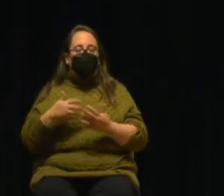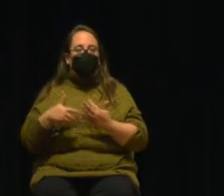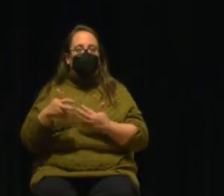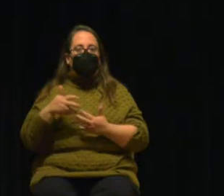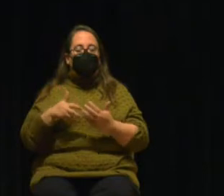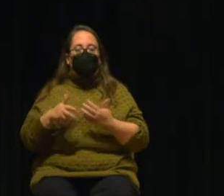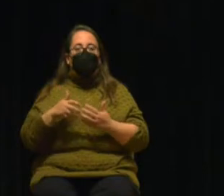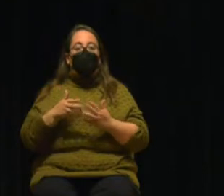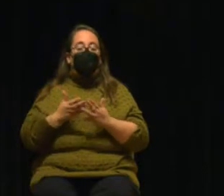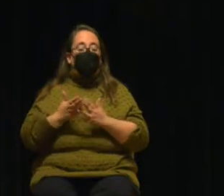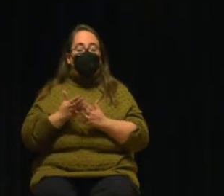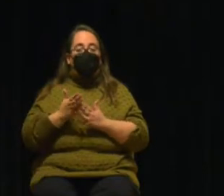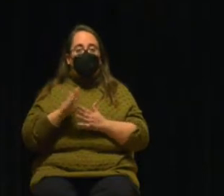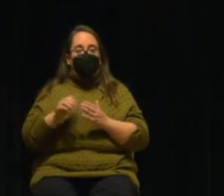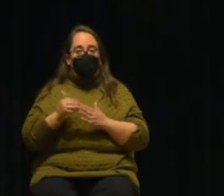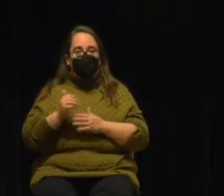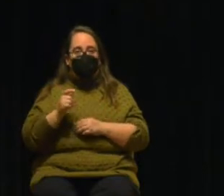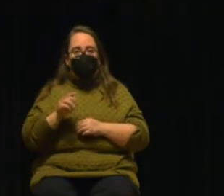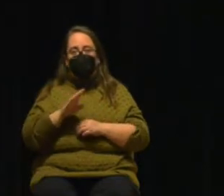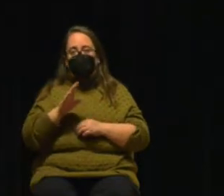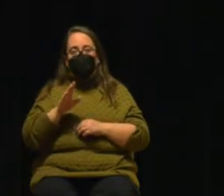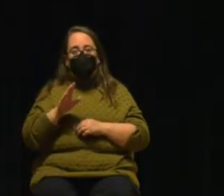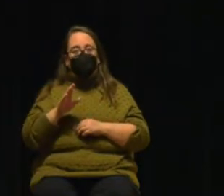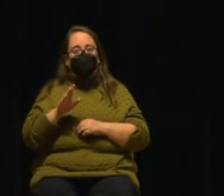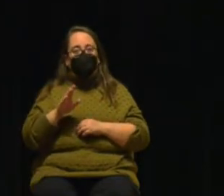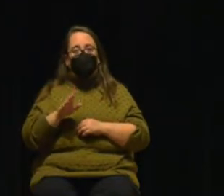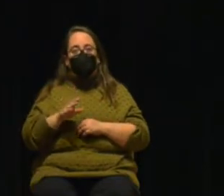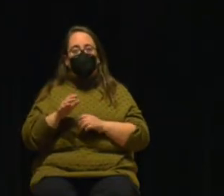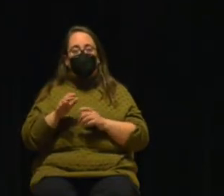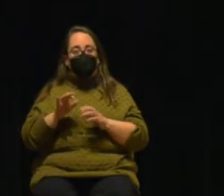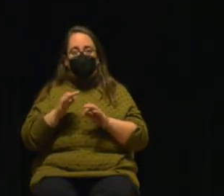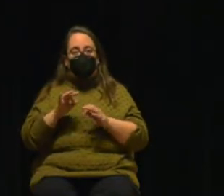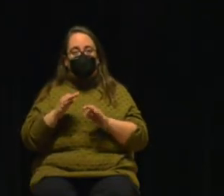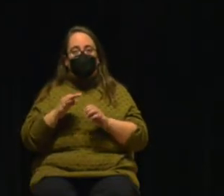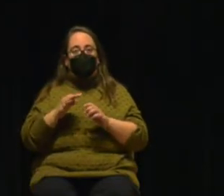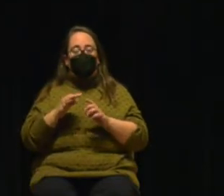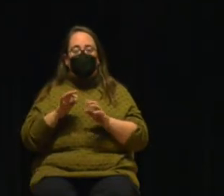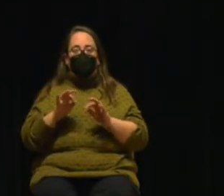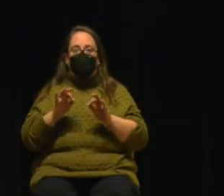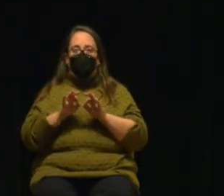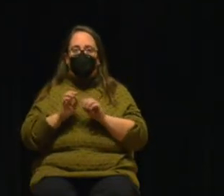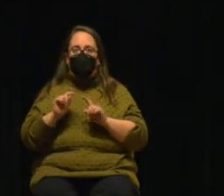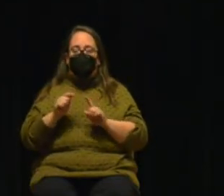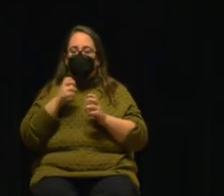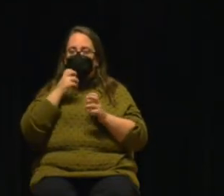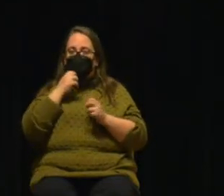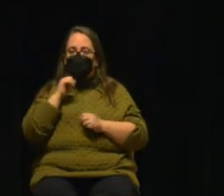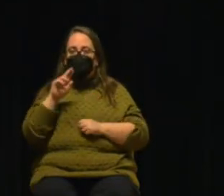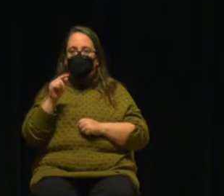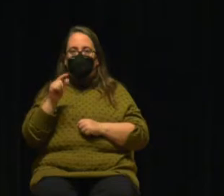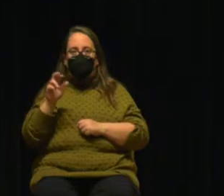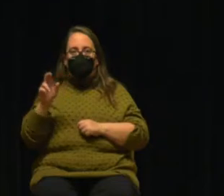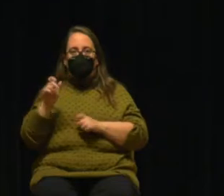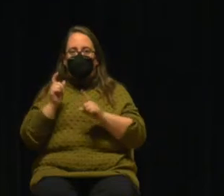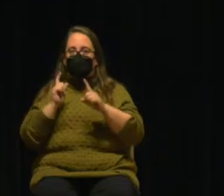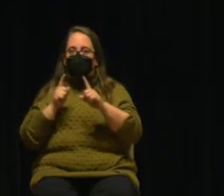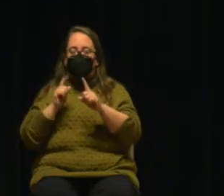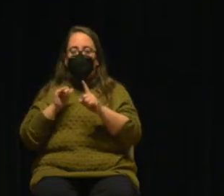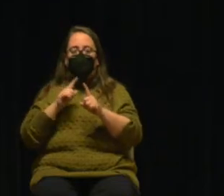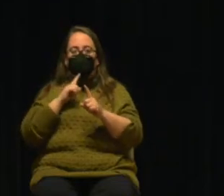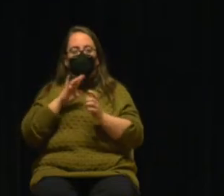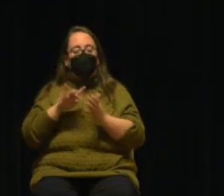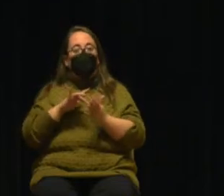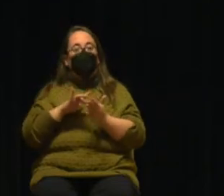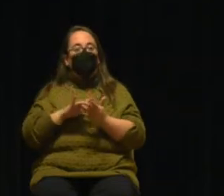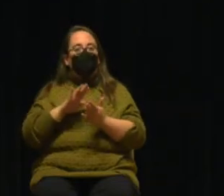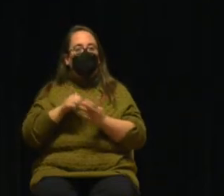Through all of this, Still never lost sight of the importance of his Underground Railroad work. That work was really the center of